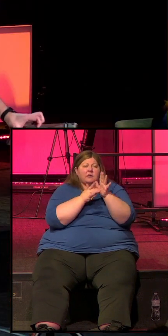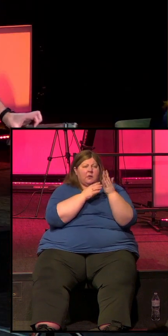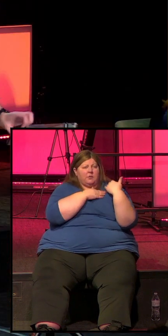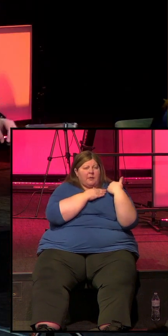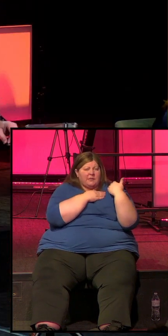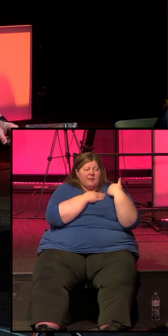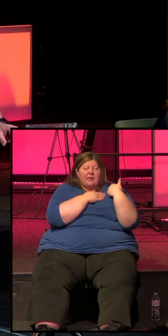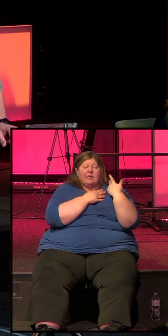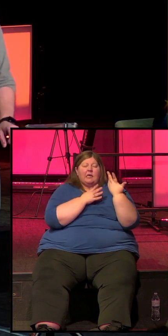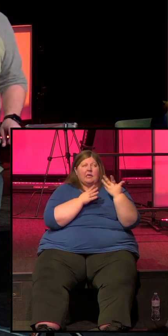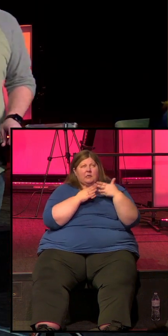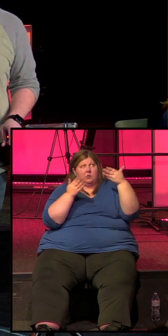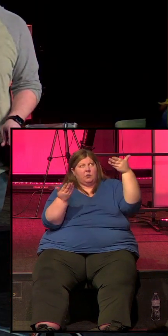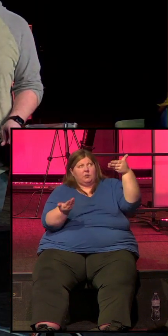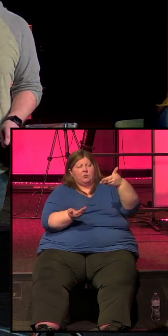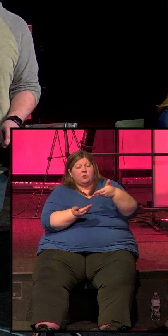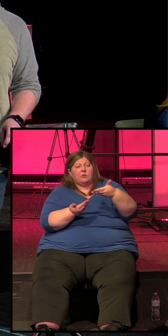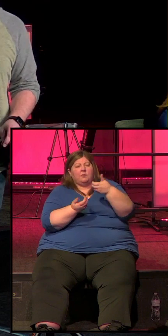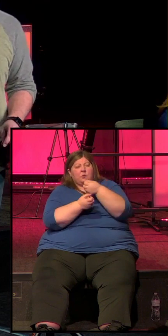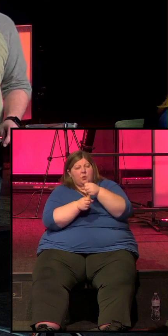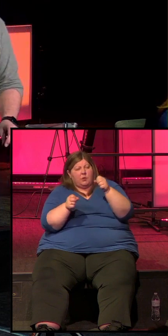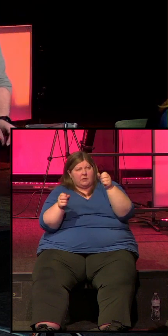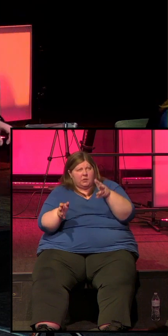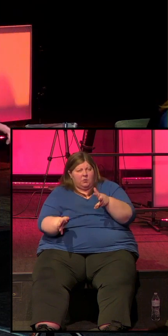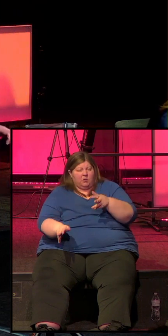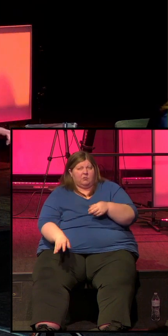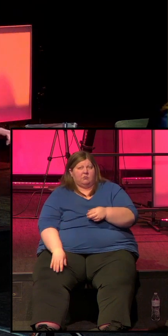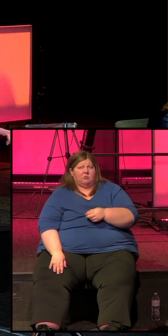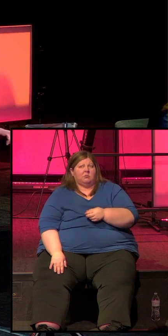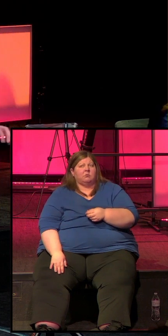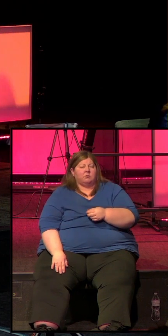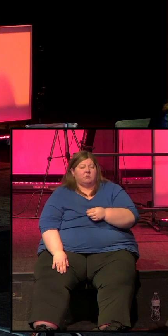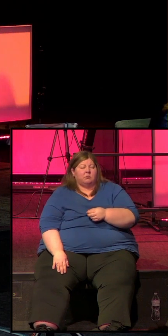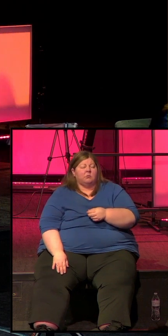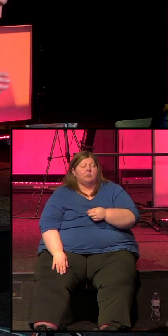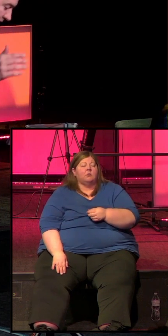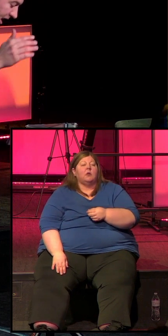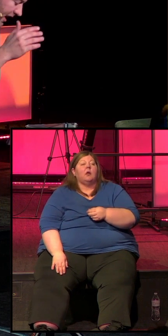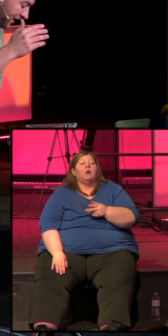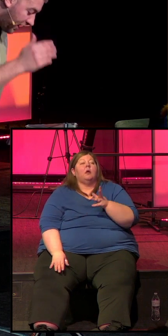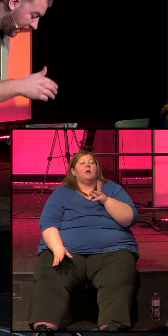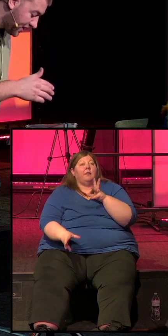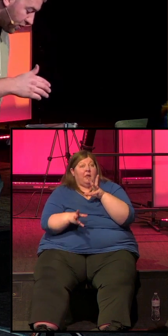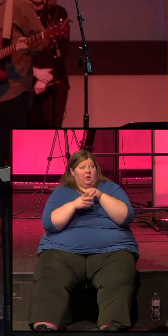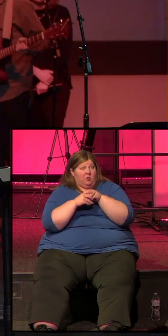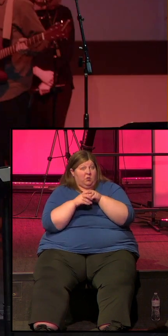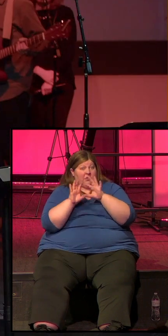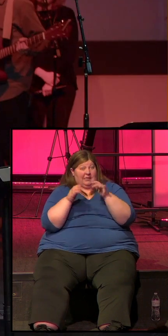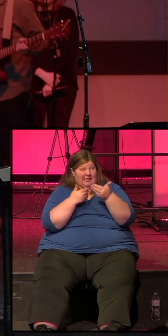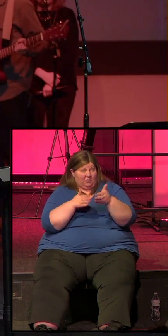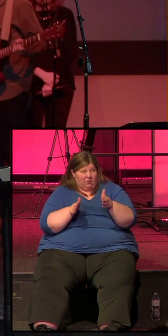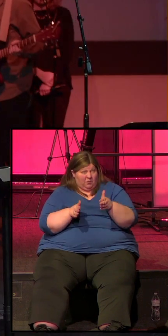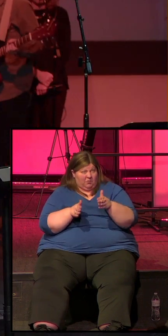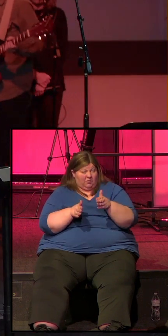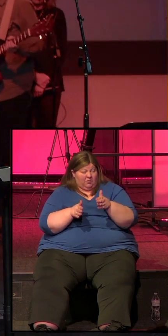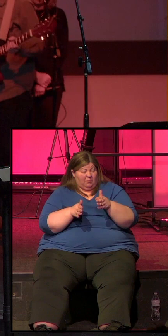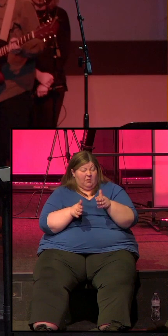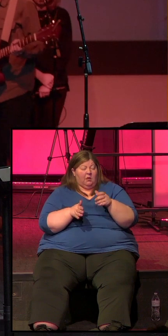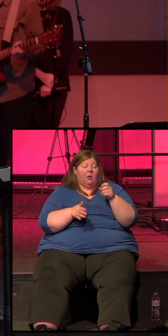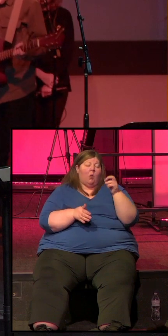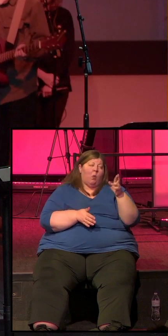to their rescuer wherever they might be. So that includes in the classroom or the break